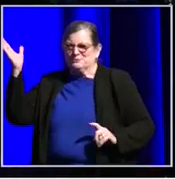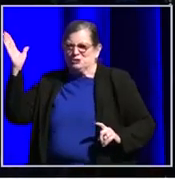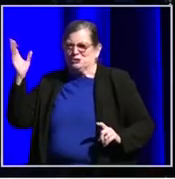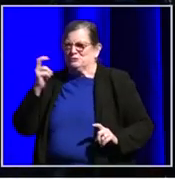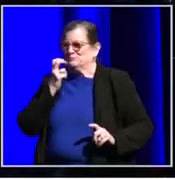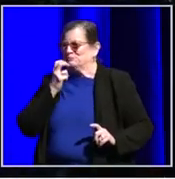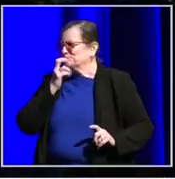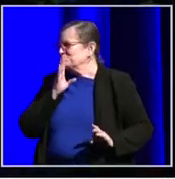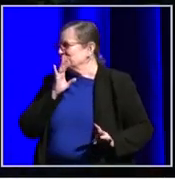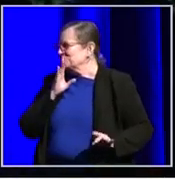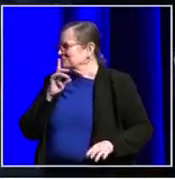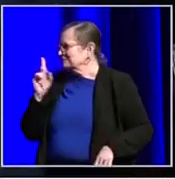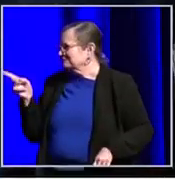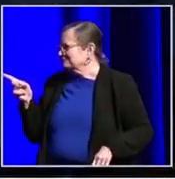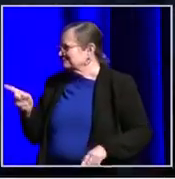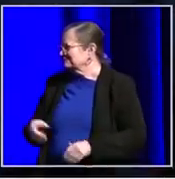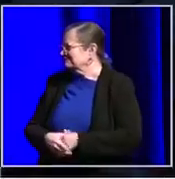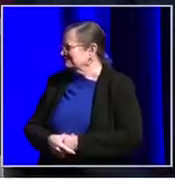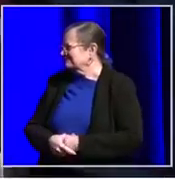Congratulations.